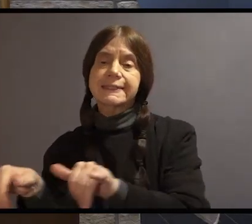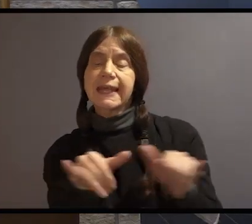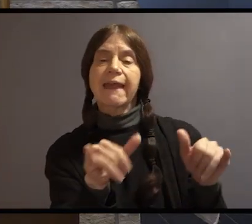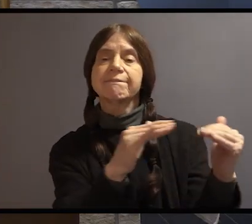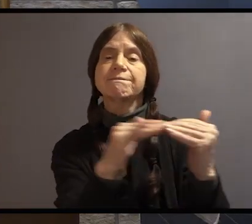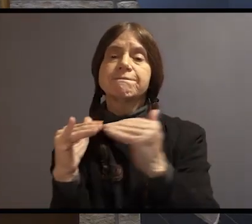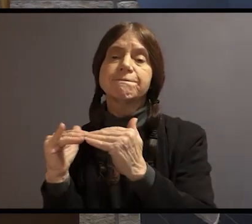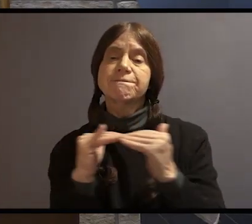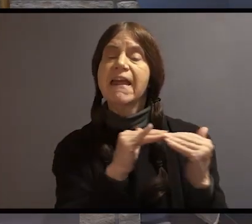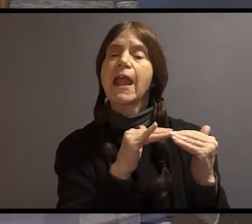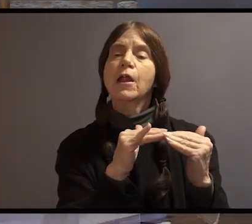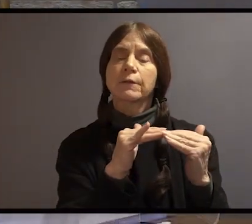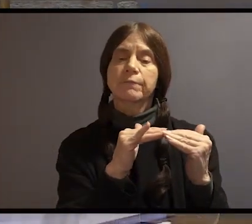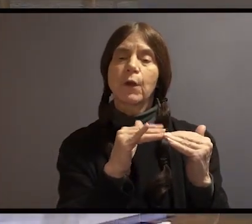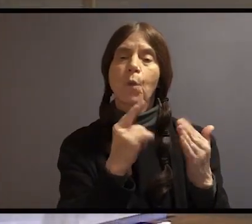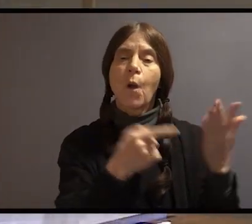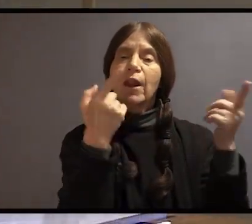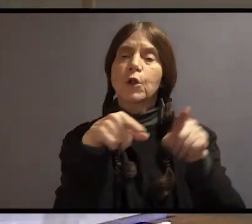fairly.